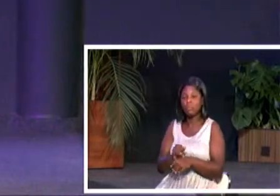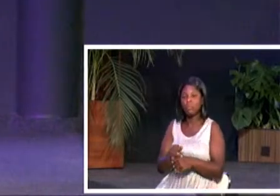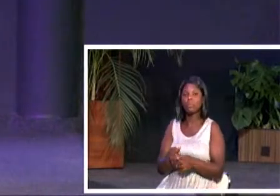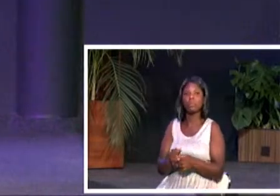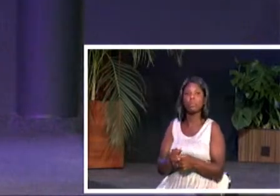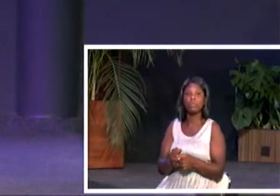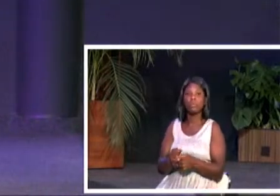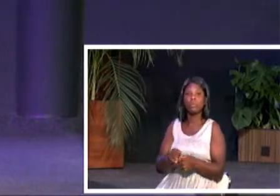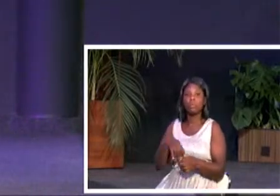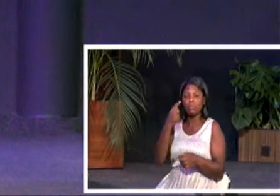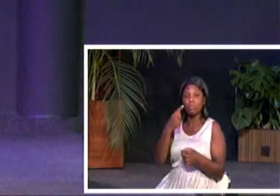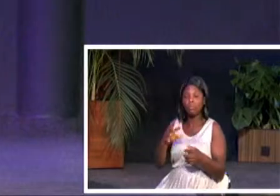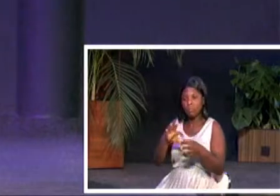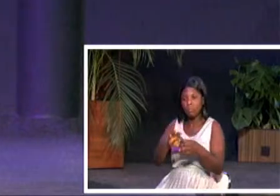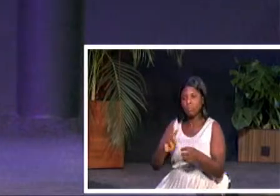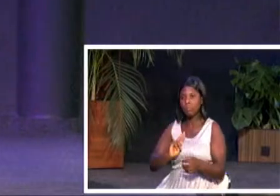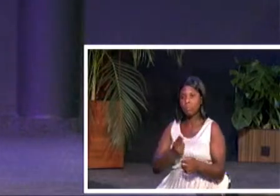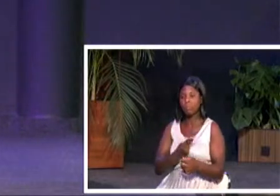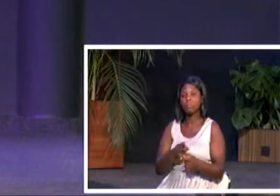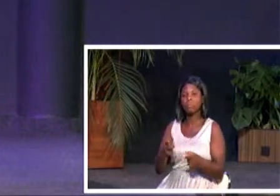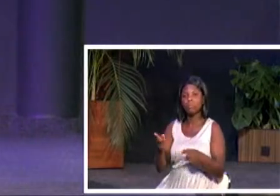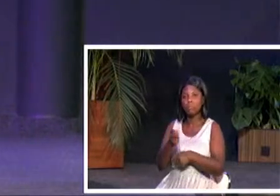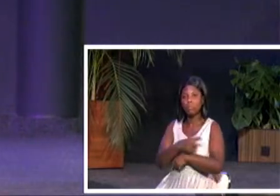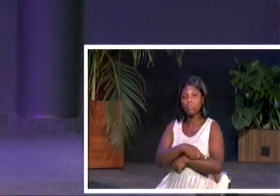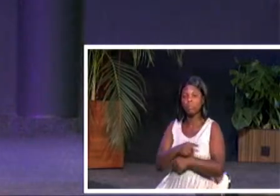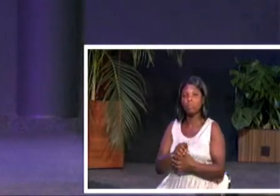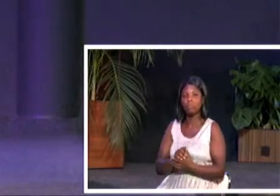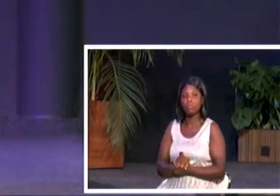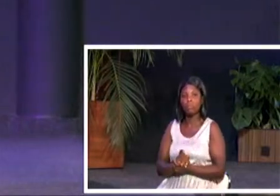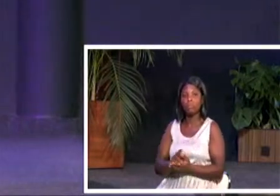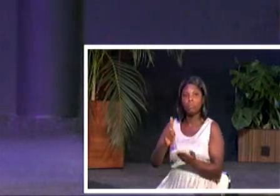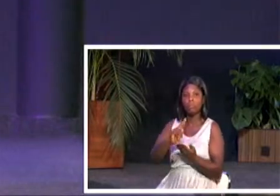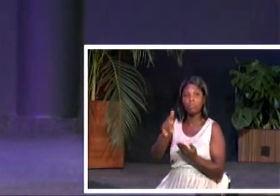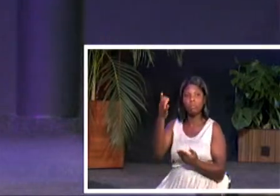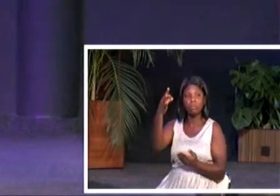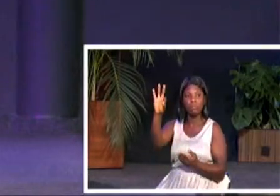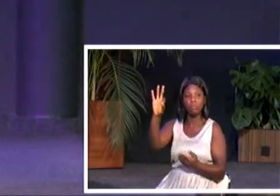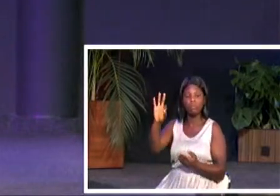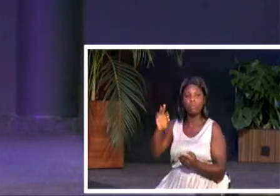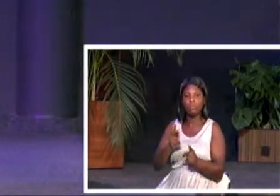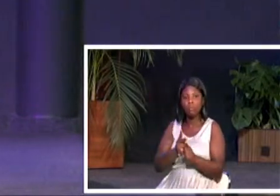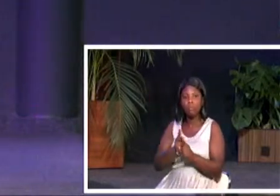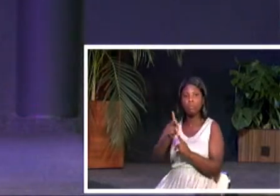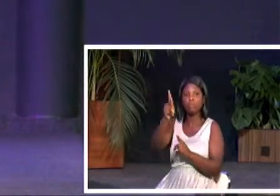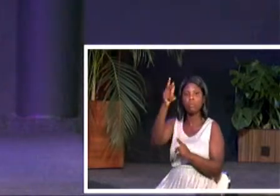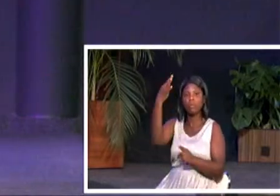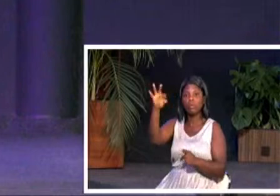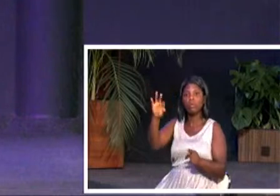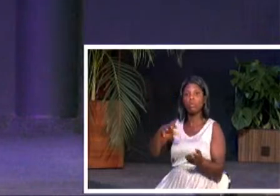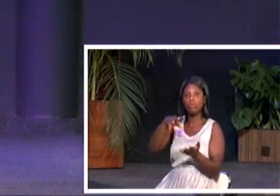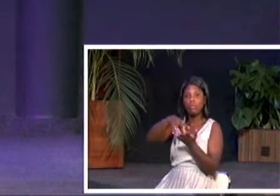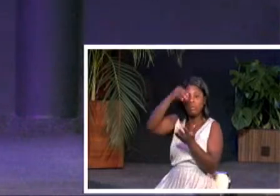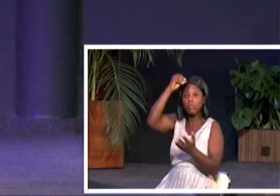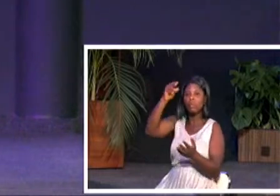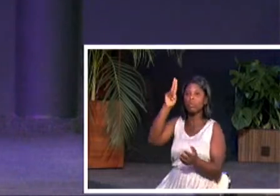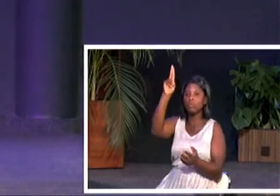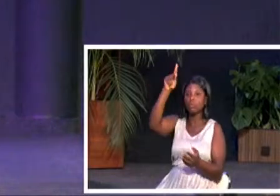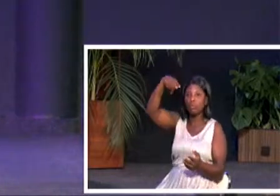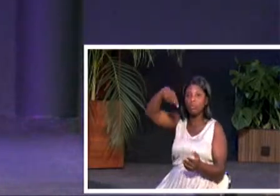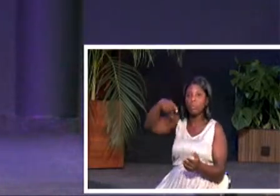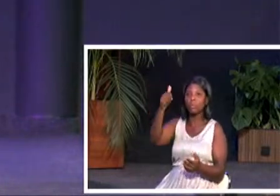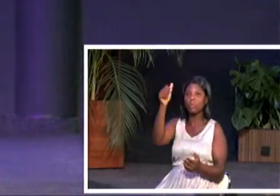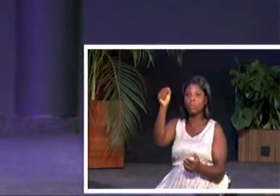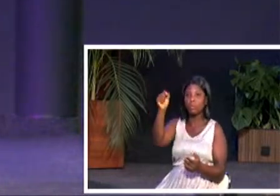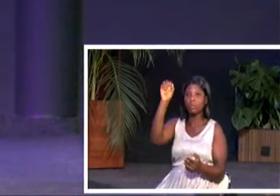me start from my extreme left with the University of Professional Studies, UPSA. Let's hear a round of